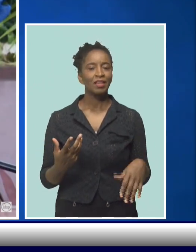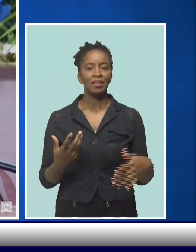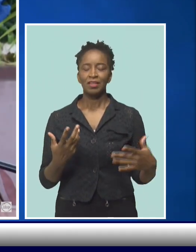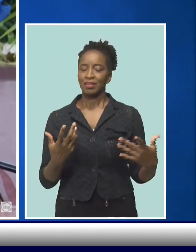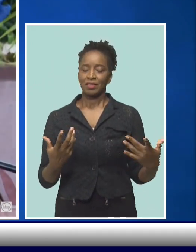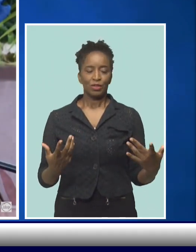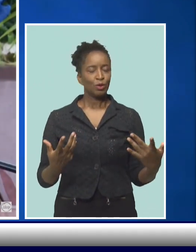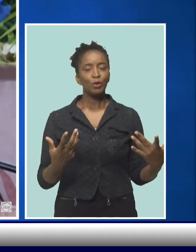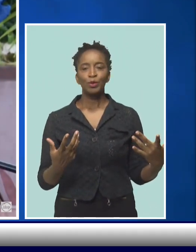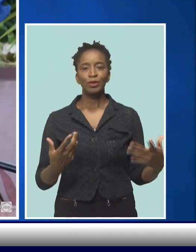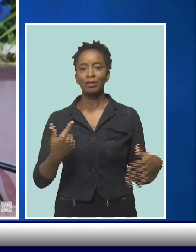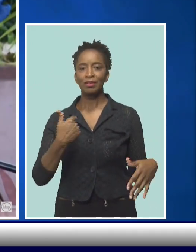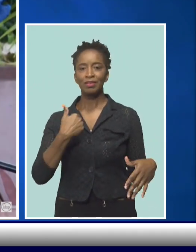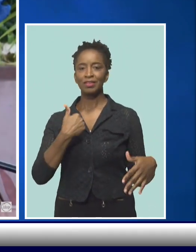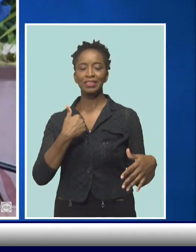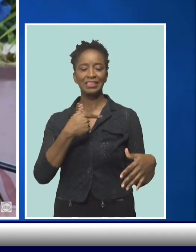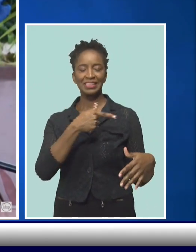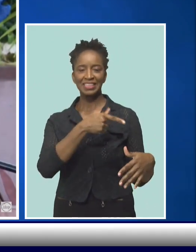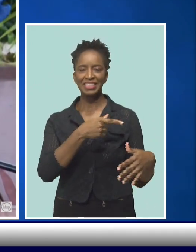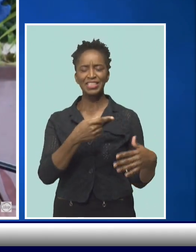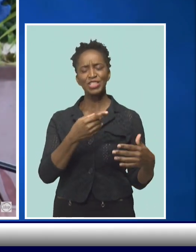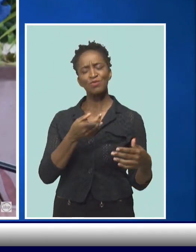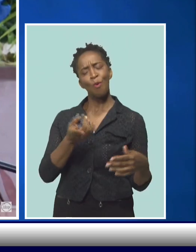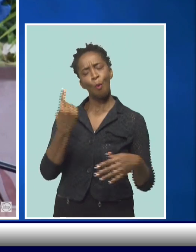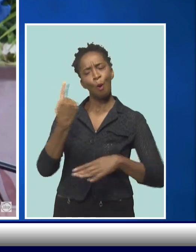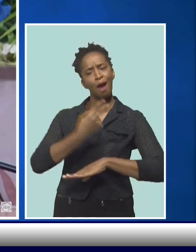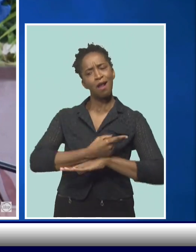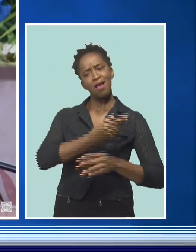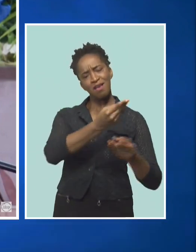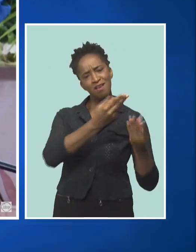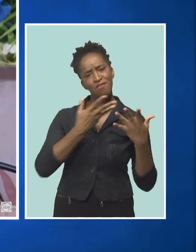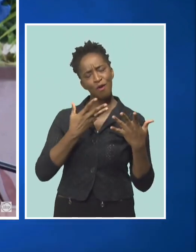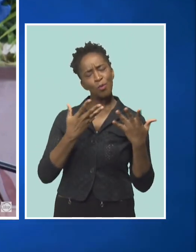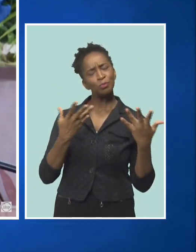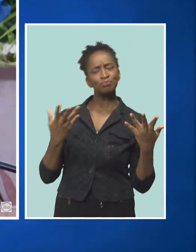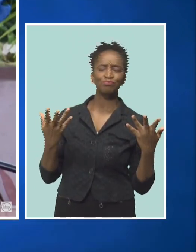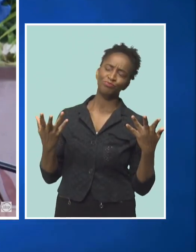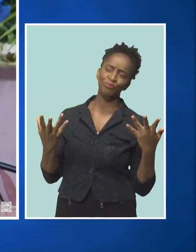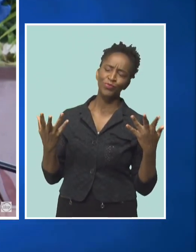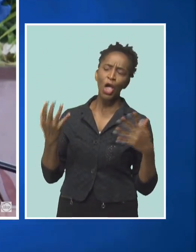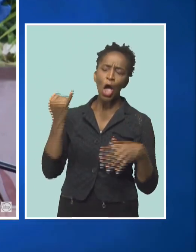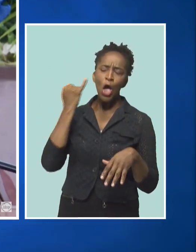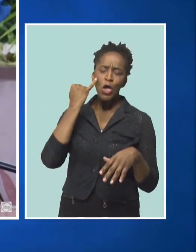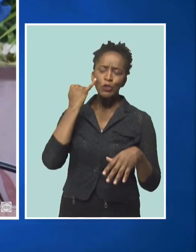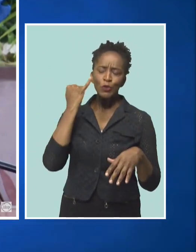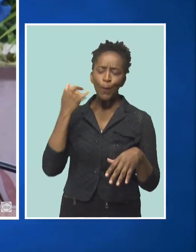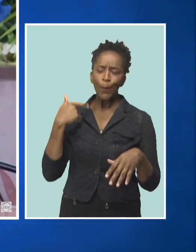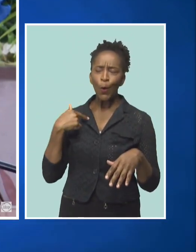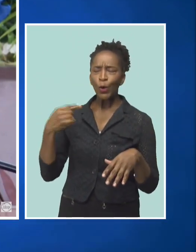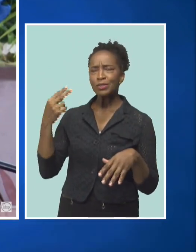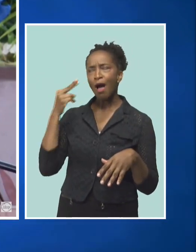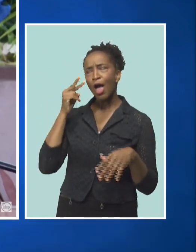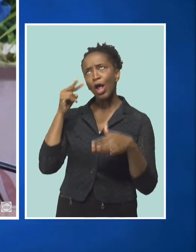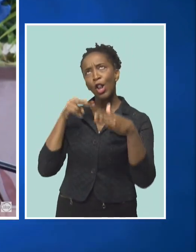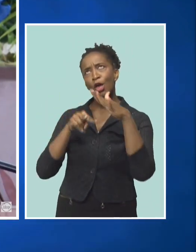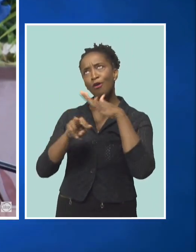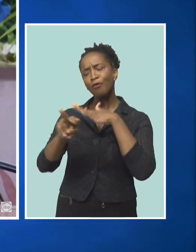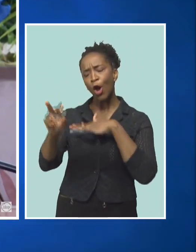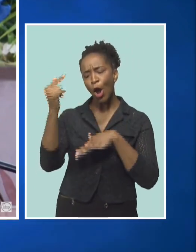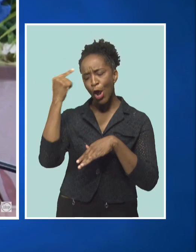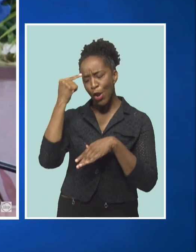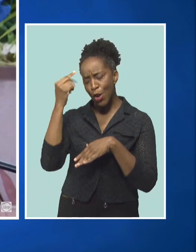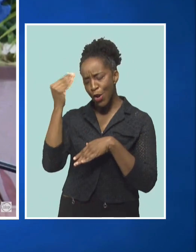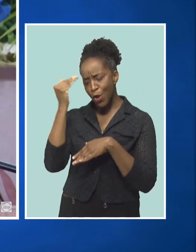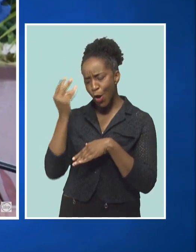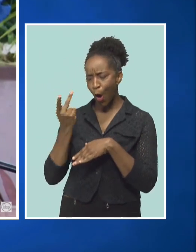with. One day he said, if I knew what life with you would be like, I would have joined